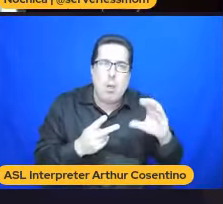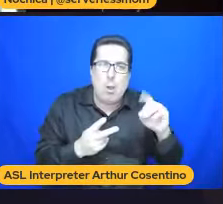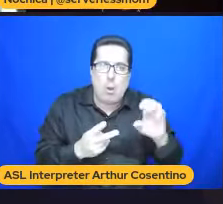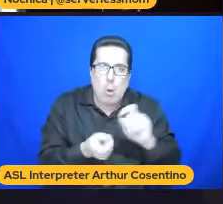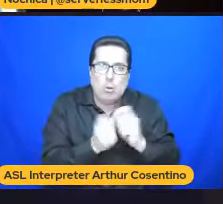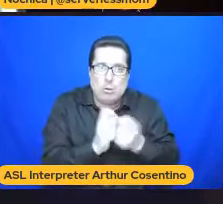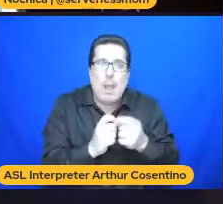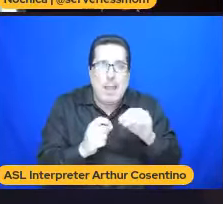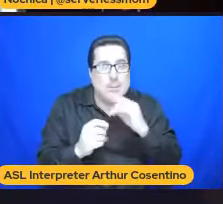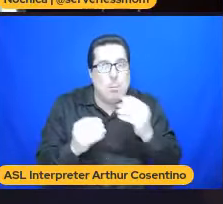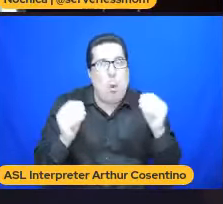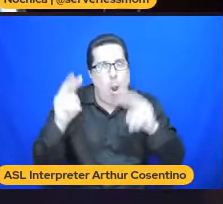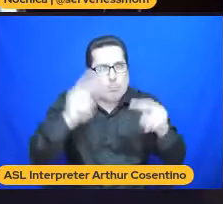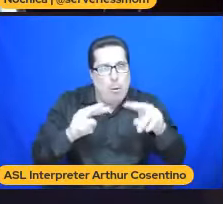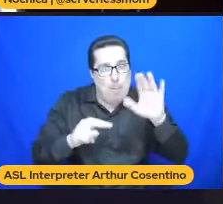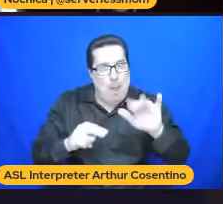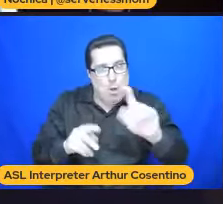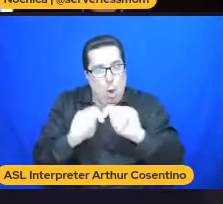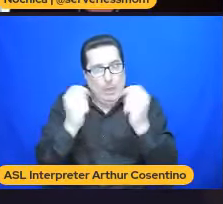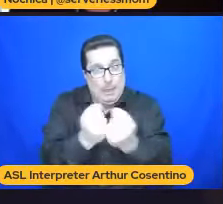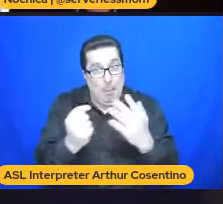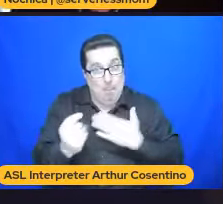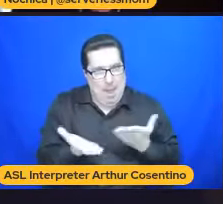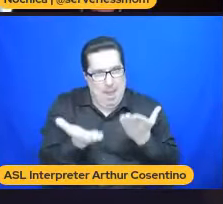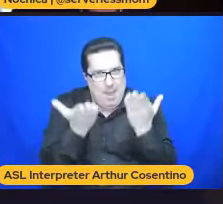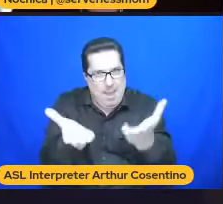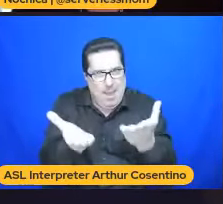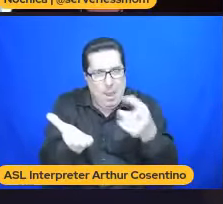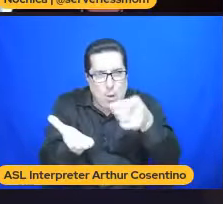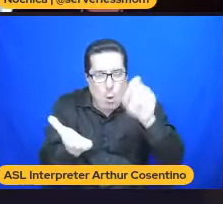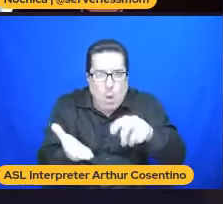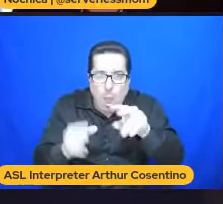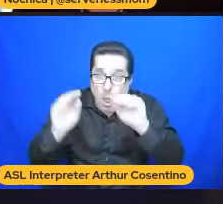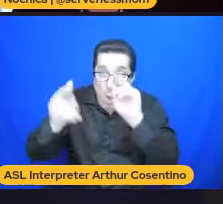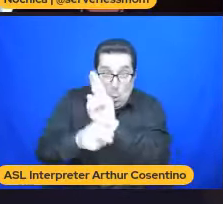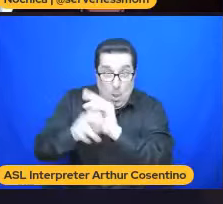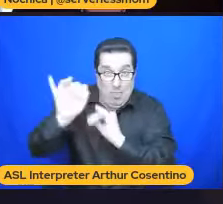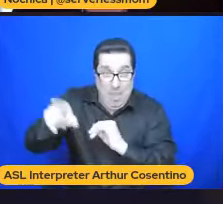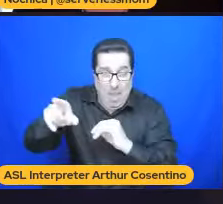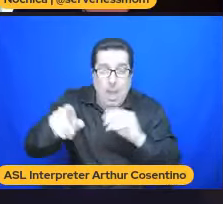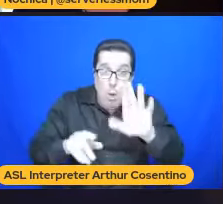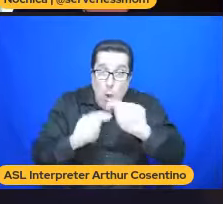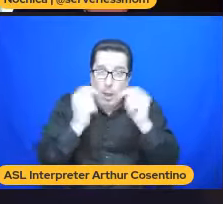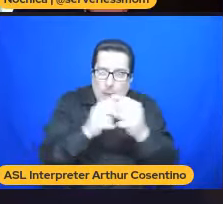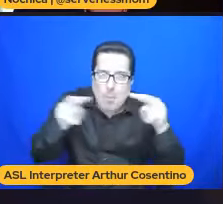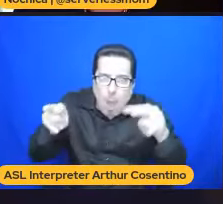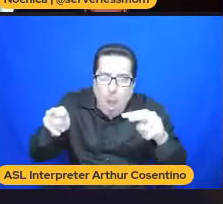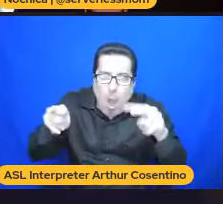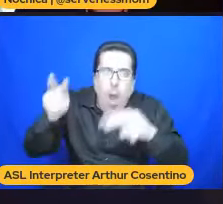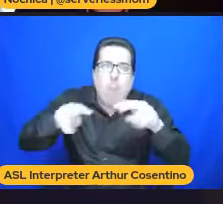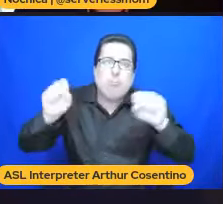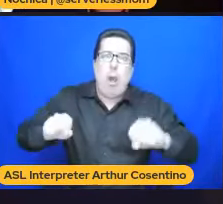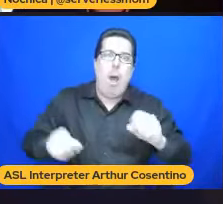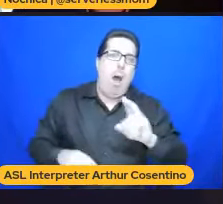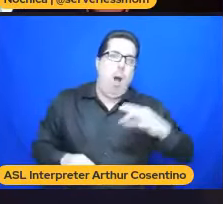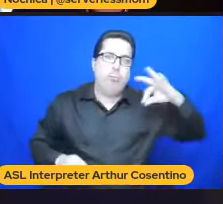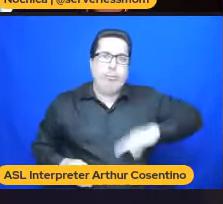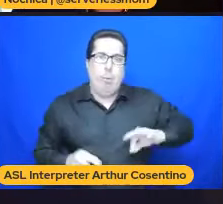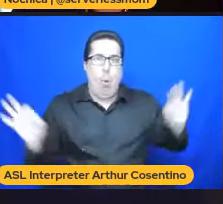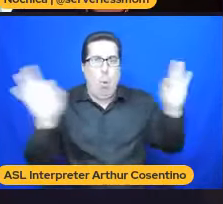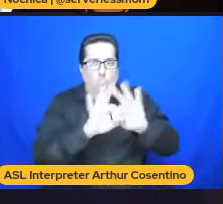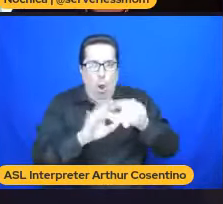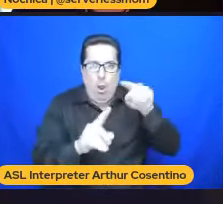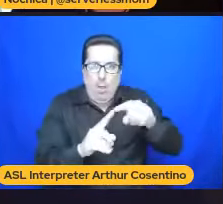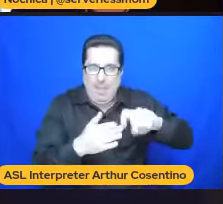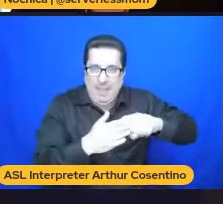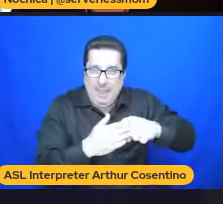whole team. So here's a few that I think are really, really key. So one is, and I apologize, the text is